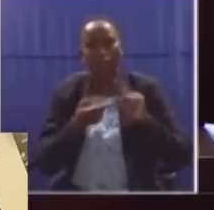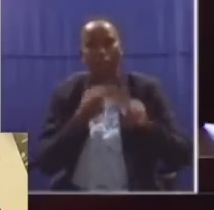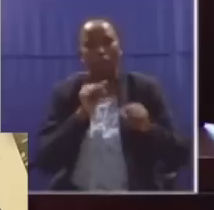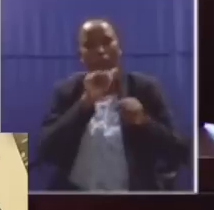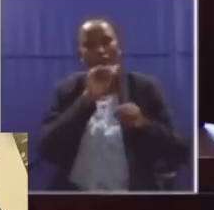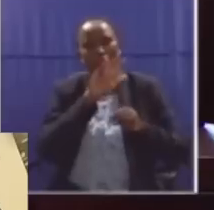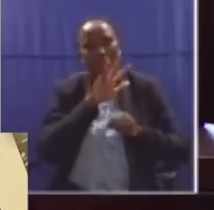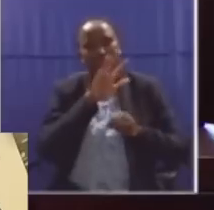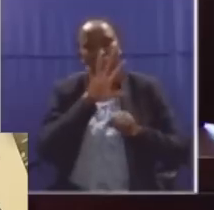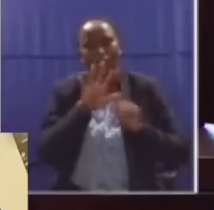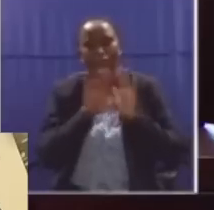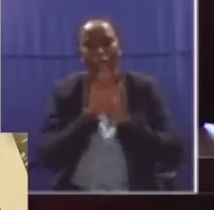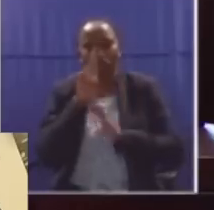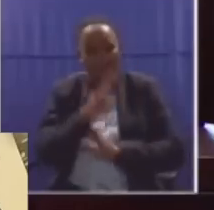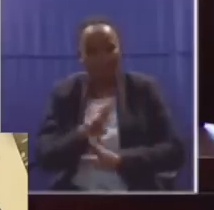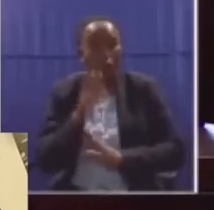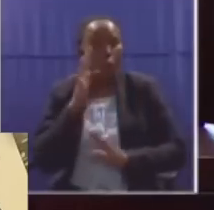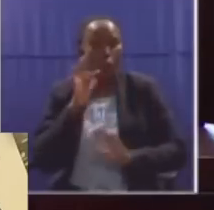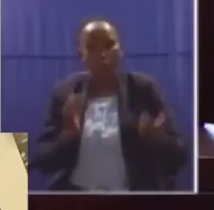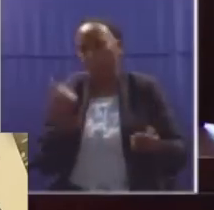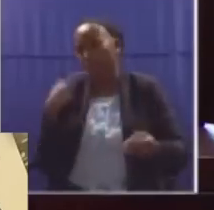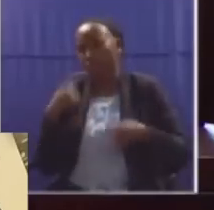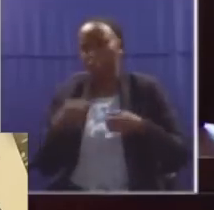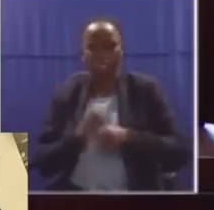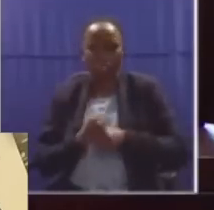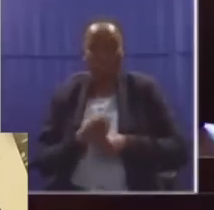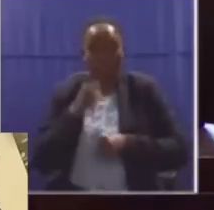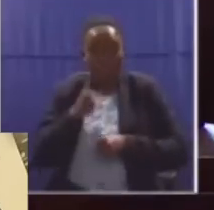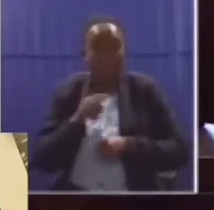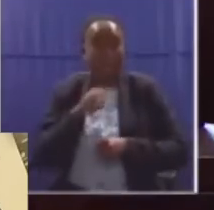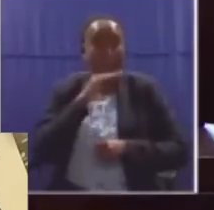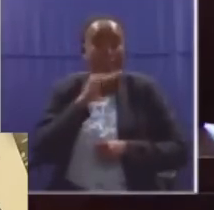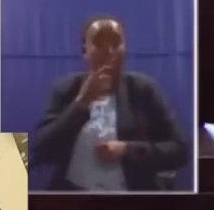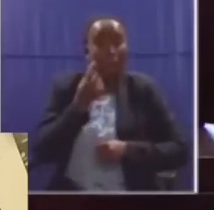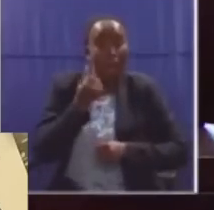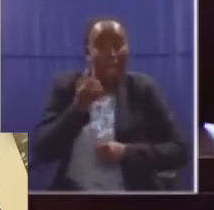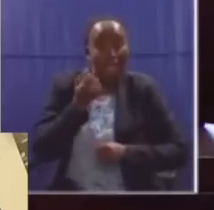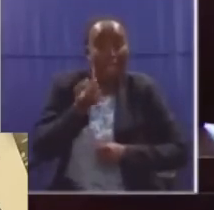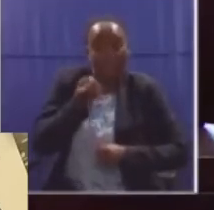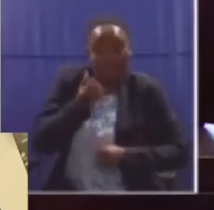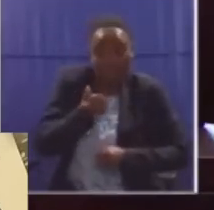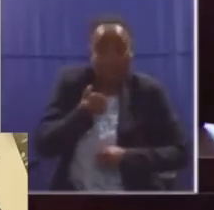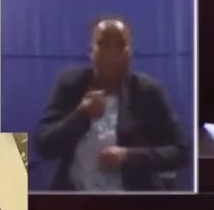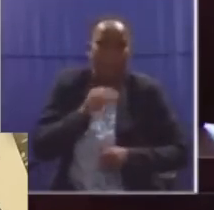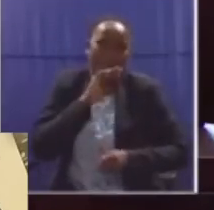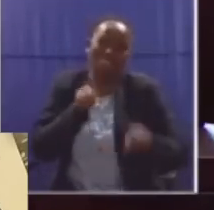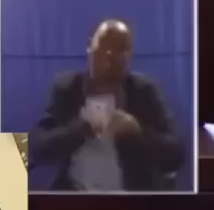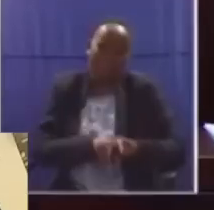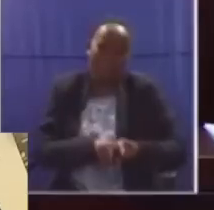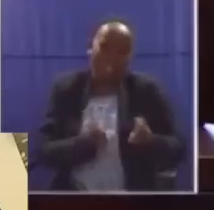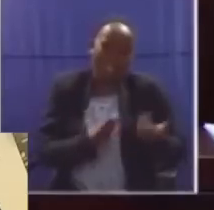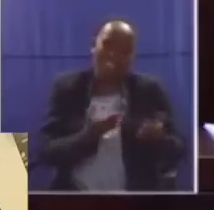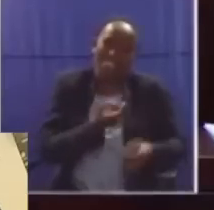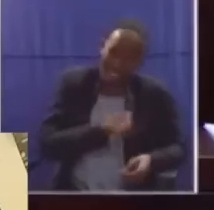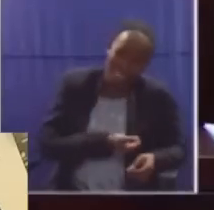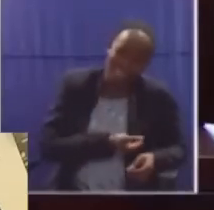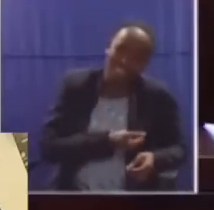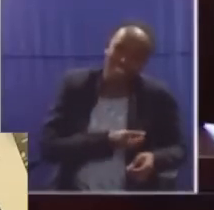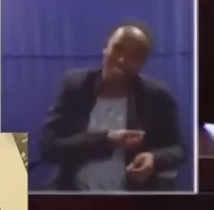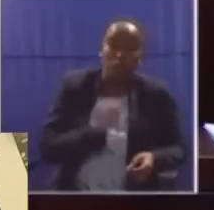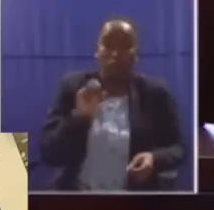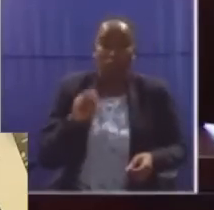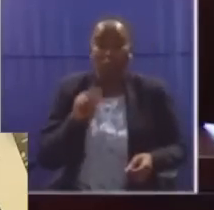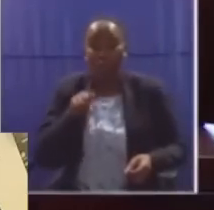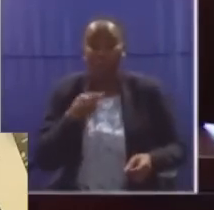to the previous financial year. Less money means less boots on the ground. Visible policing receives more than half of the